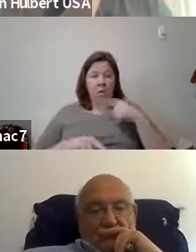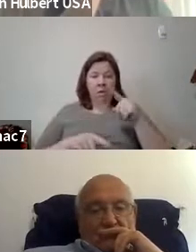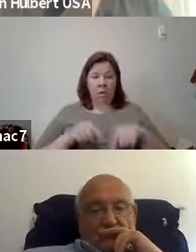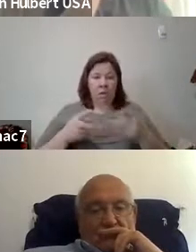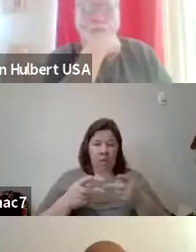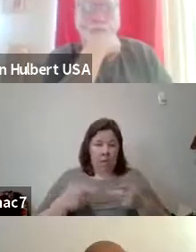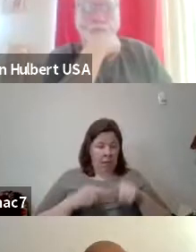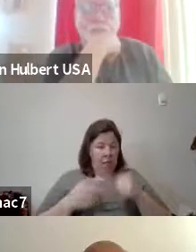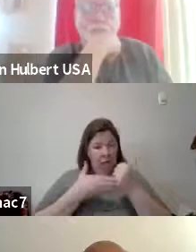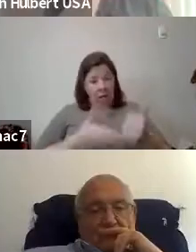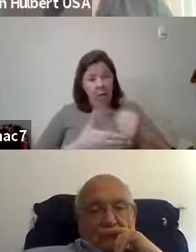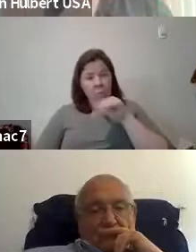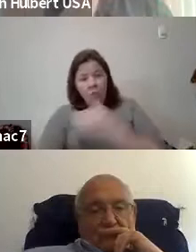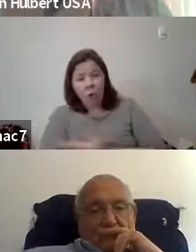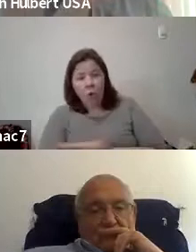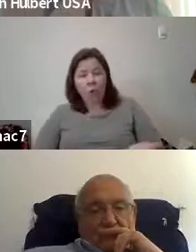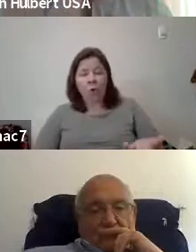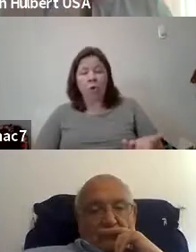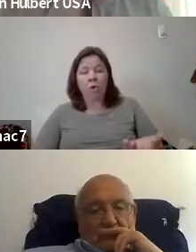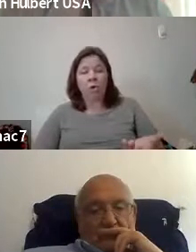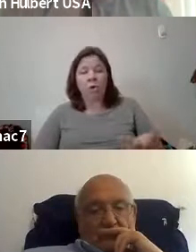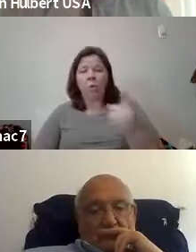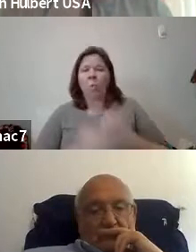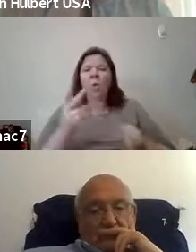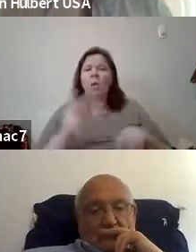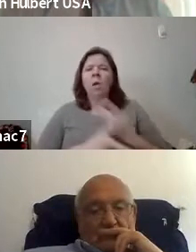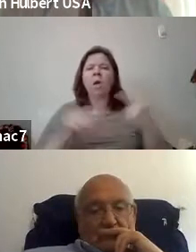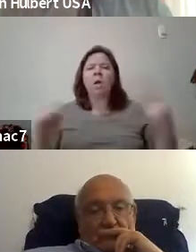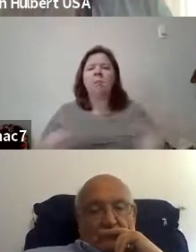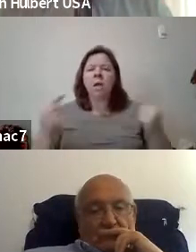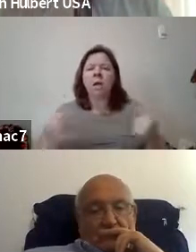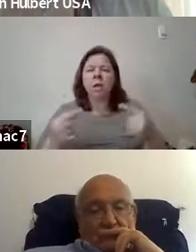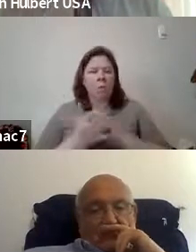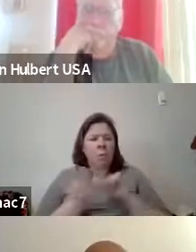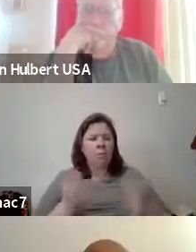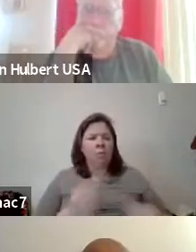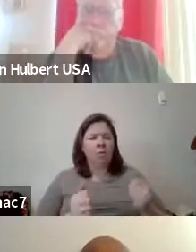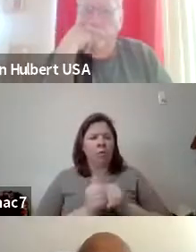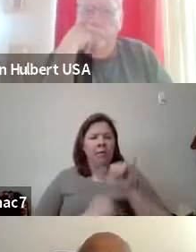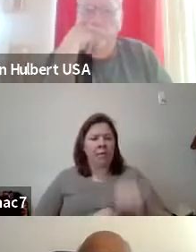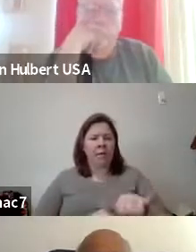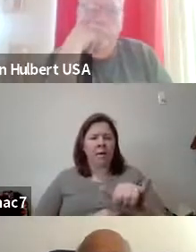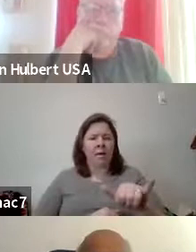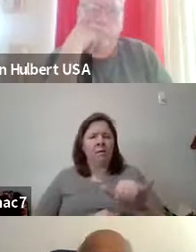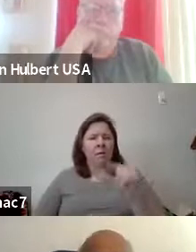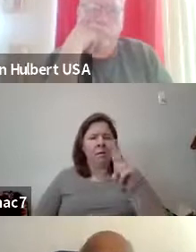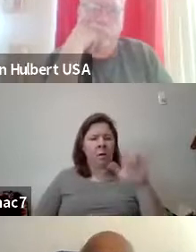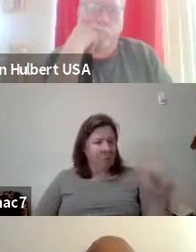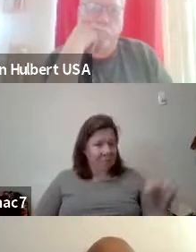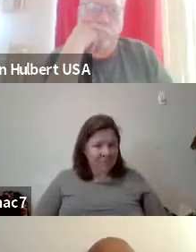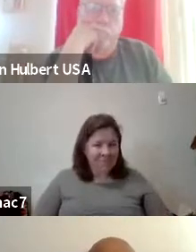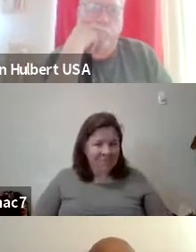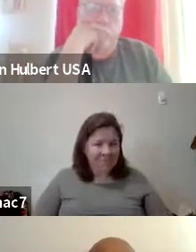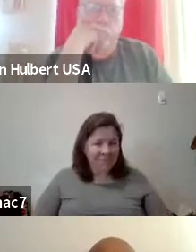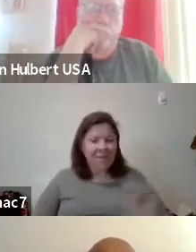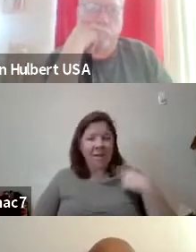to help. Now, what kind of pain can be more than that, guys? So when I